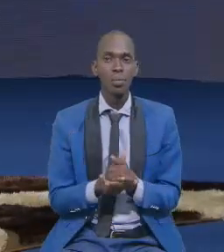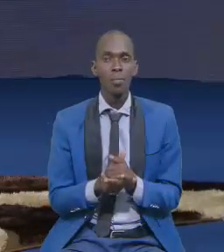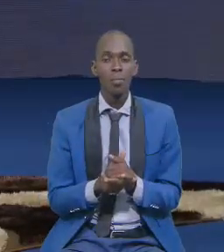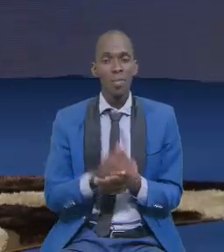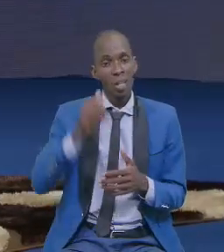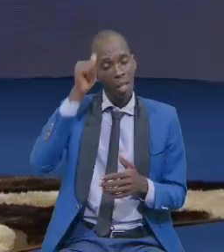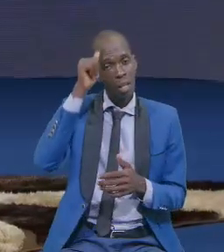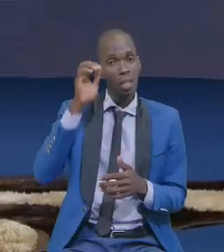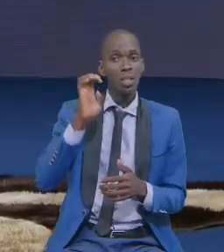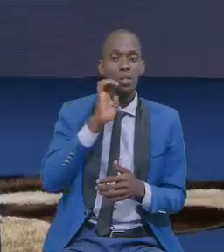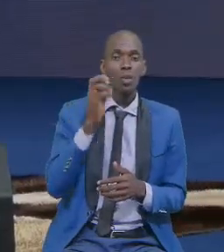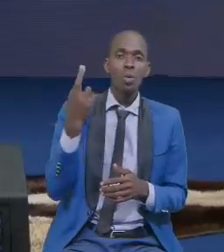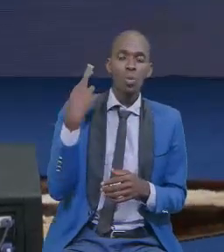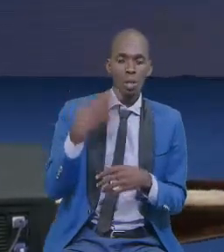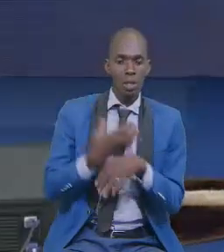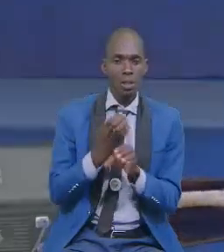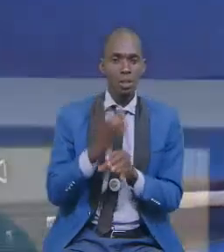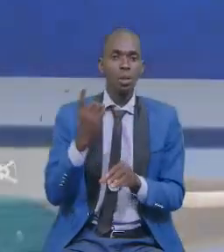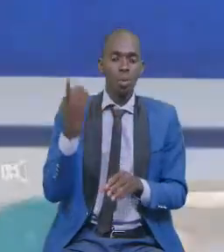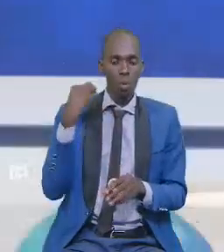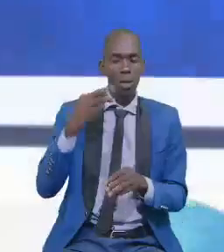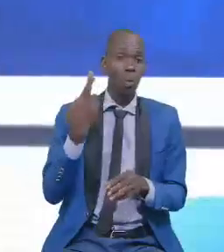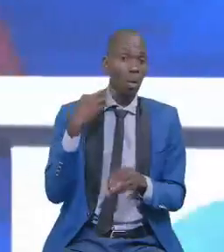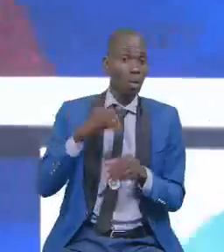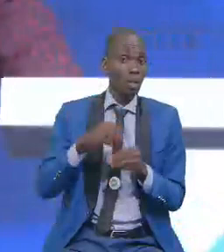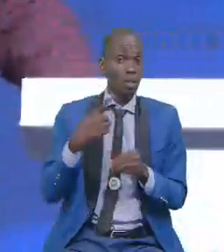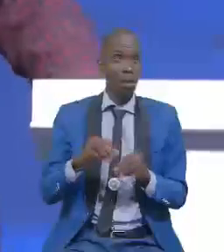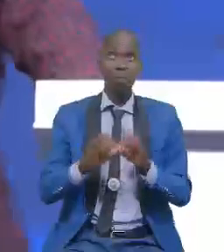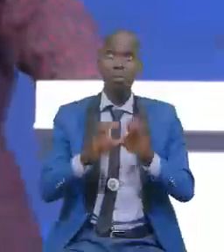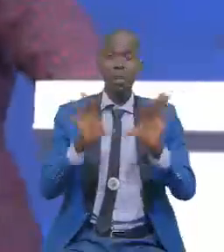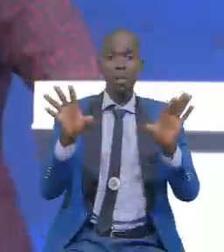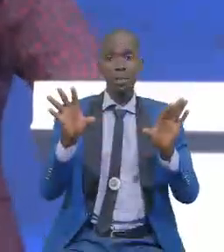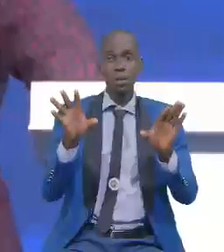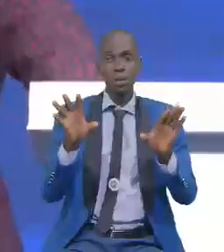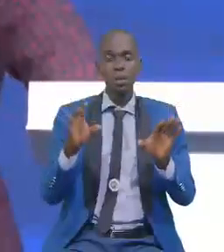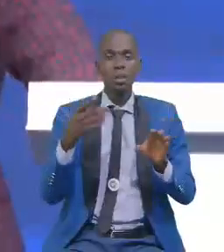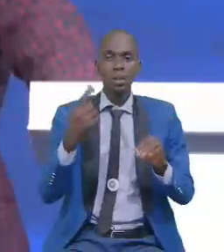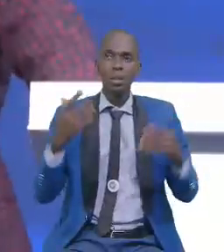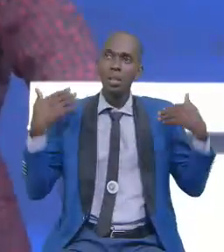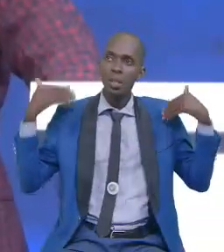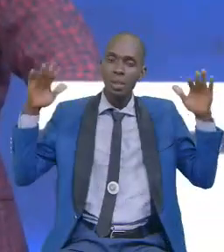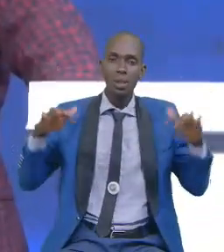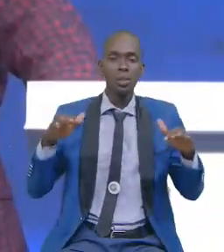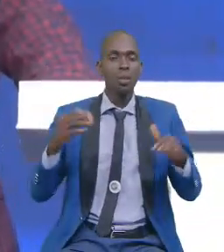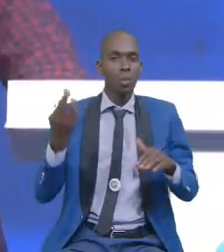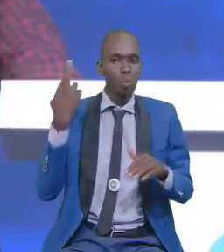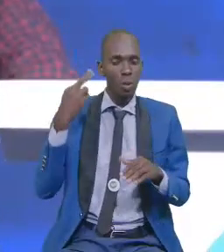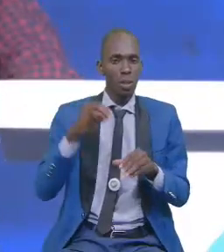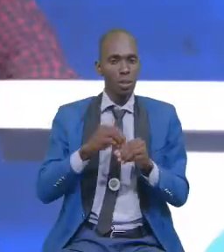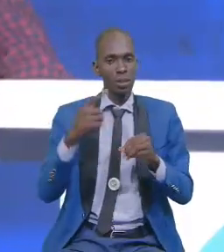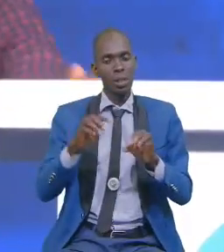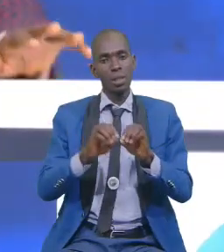Eve were created, they were in the light. Like the angels were in the light, they were in the